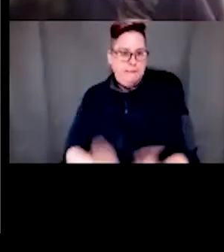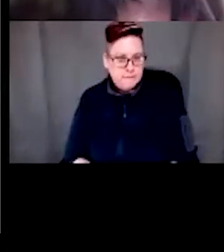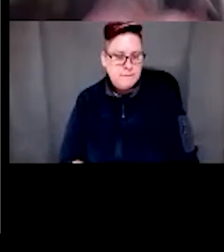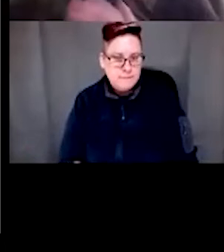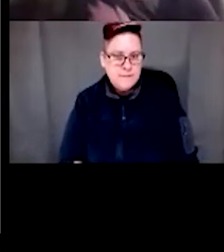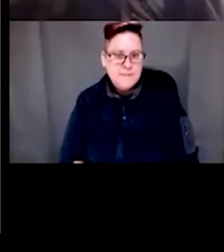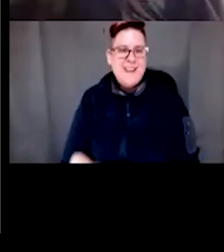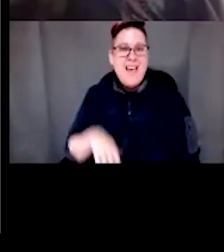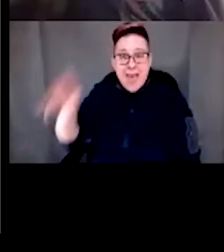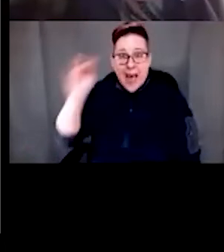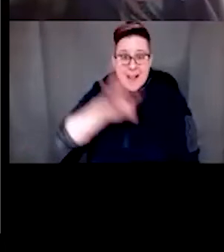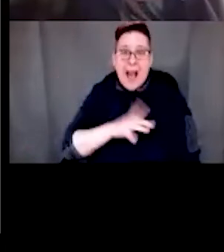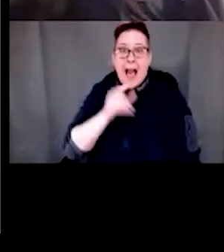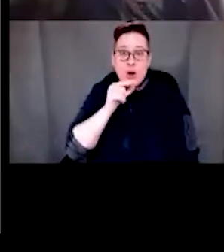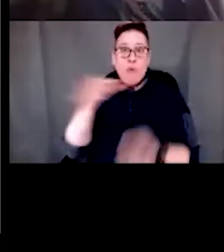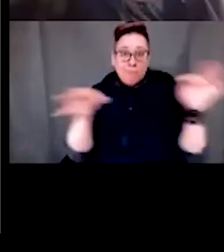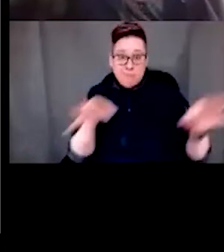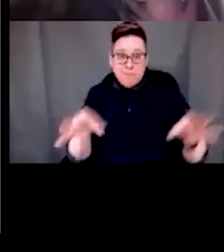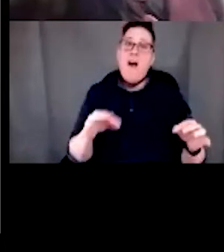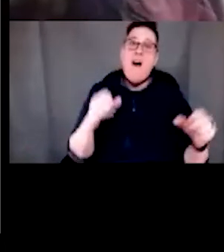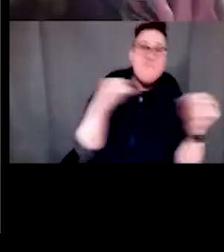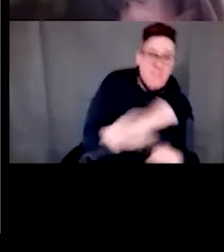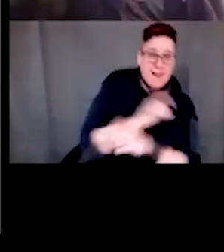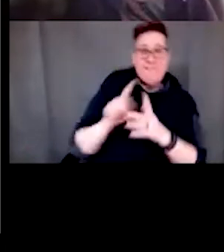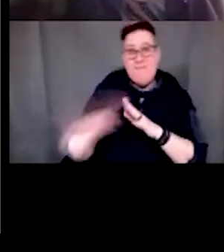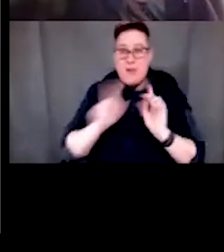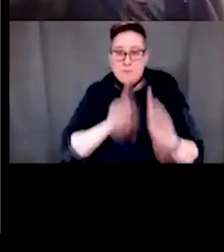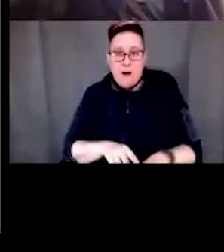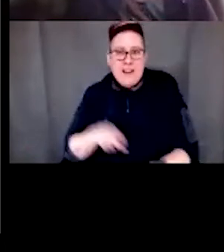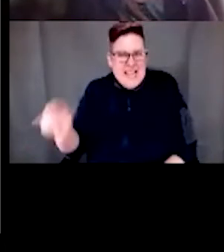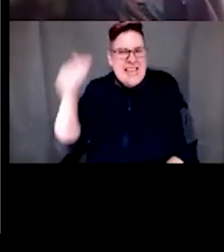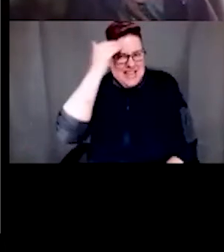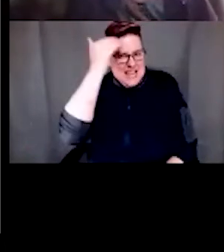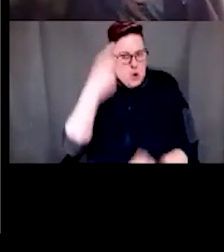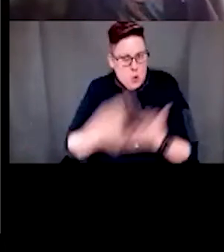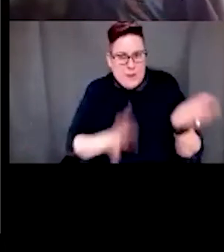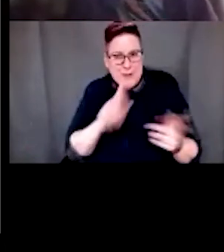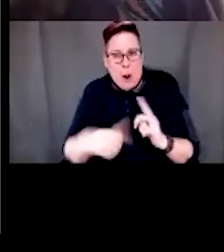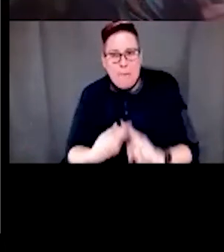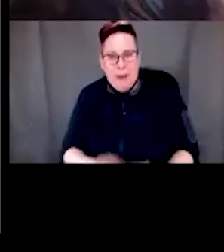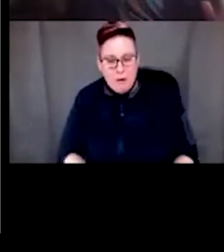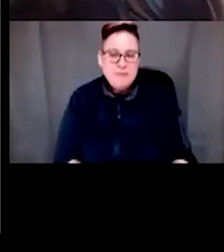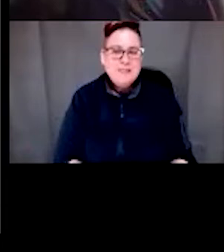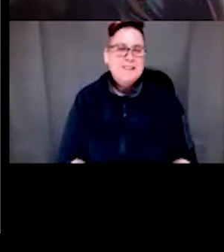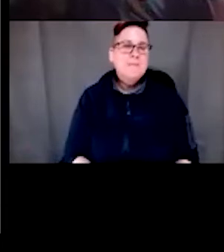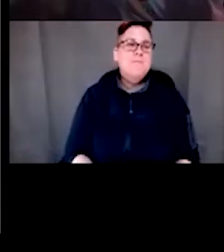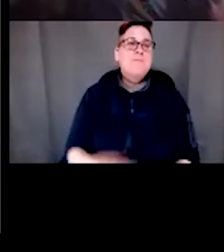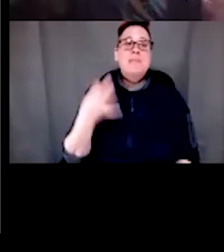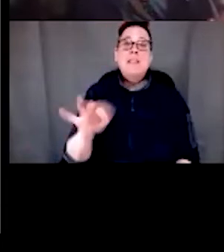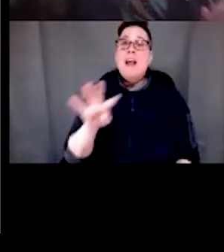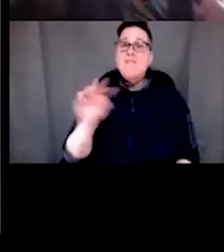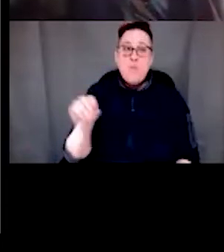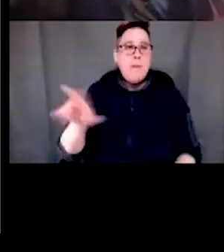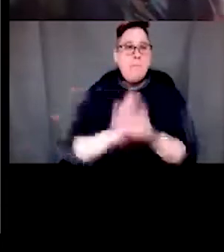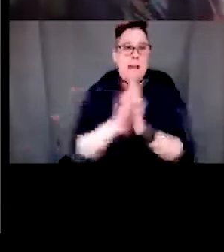he's the guy that gave us the fight-flight response. So he knew whereof he was talking. In 1940, he became